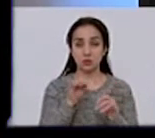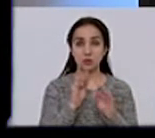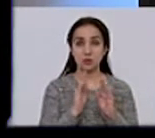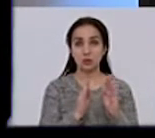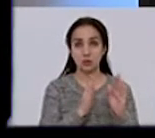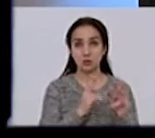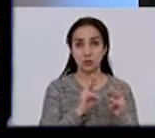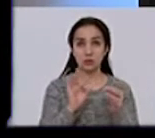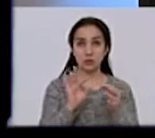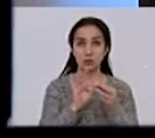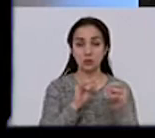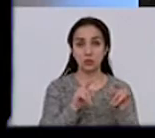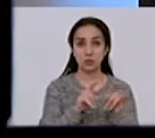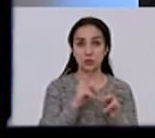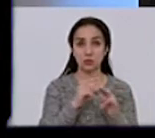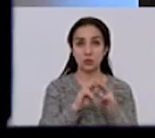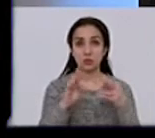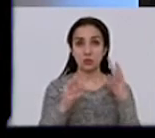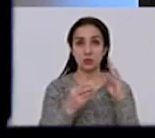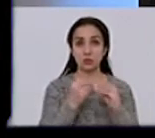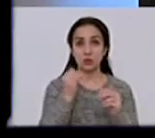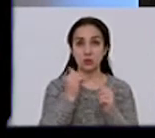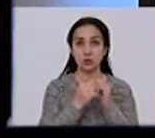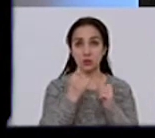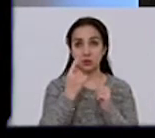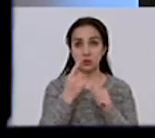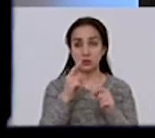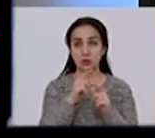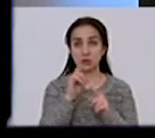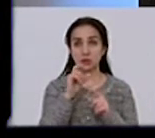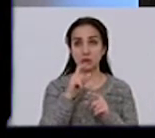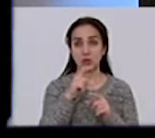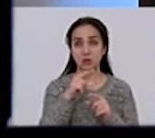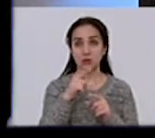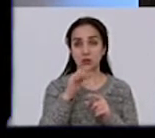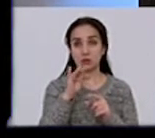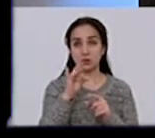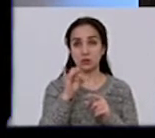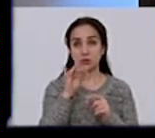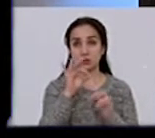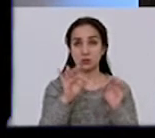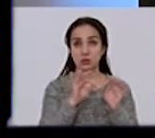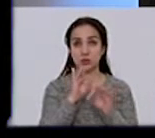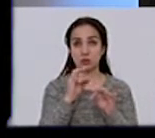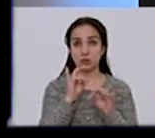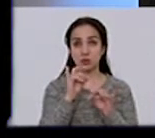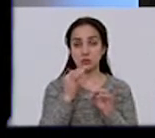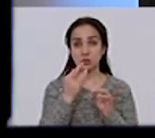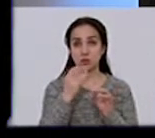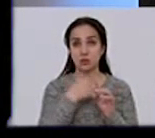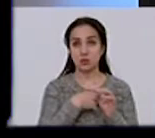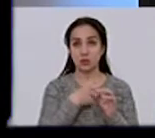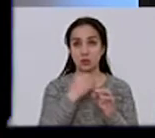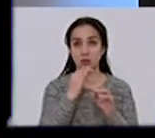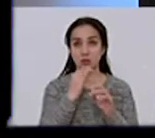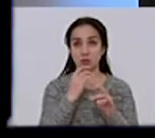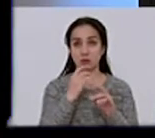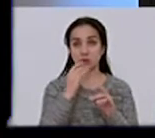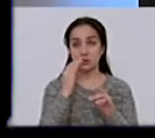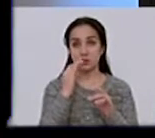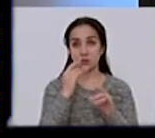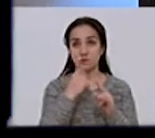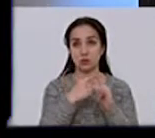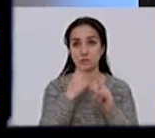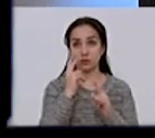ketma-ket tutashtirish natijasida har bir kichik y chiziqli trapetsiyaning asoslari fxk